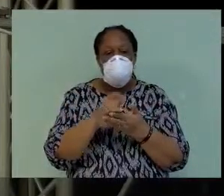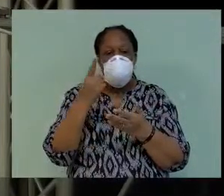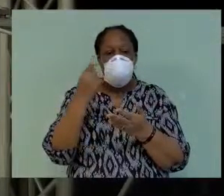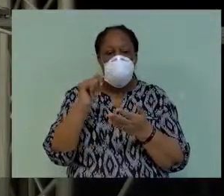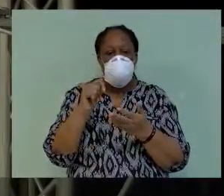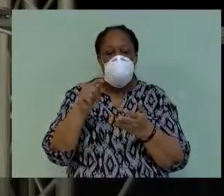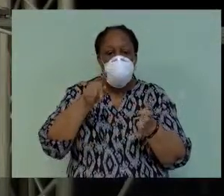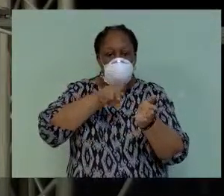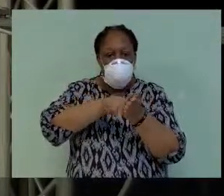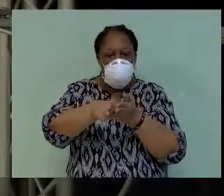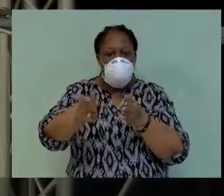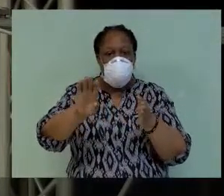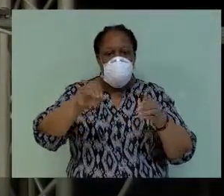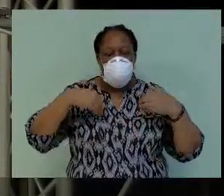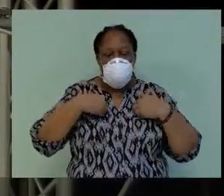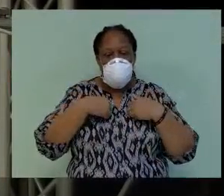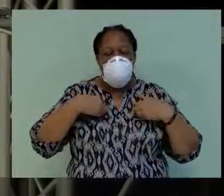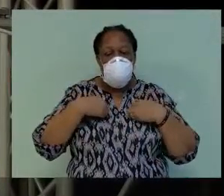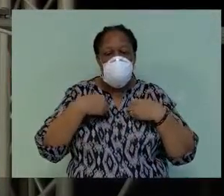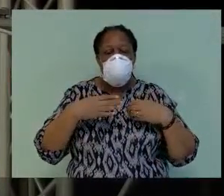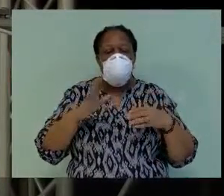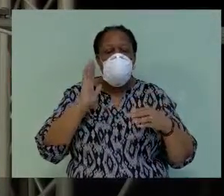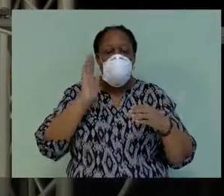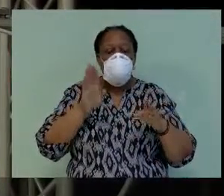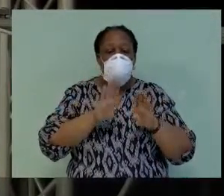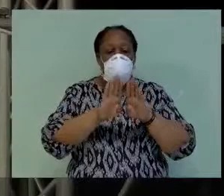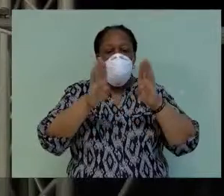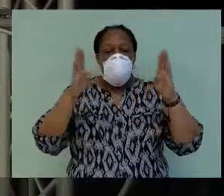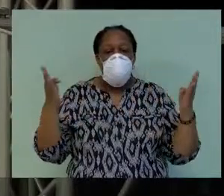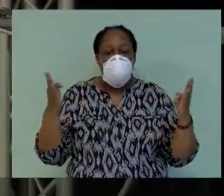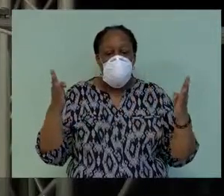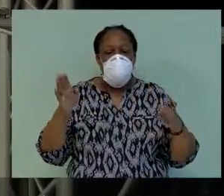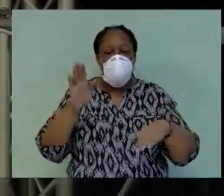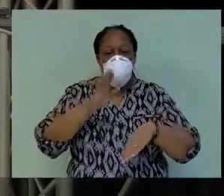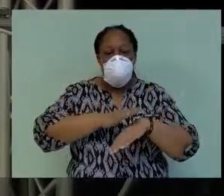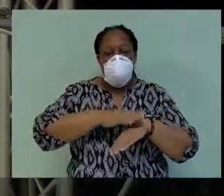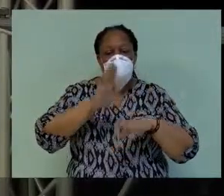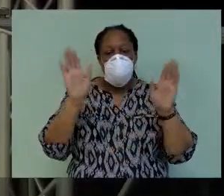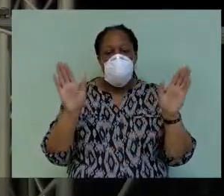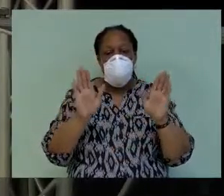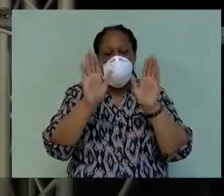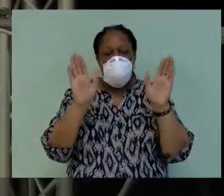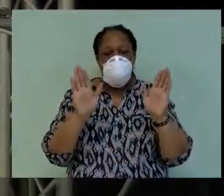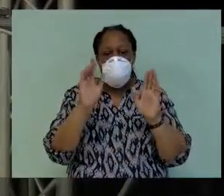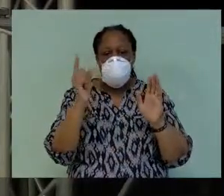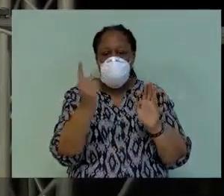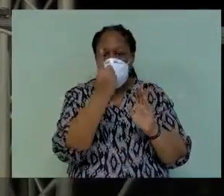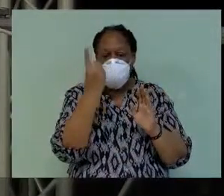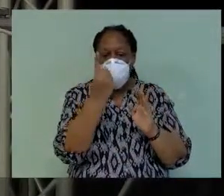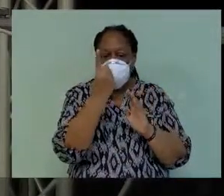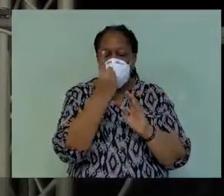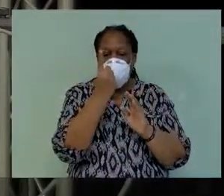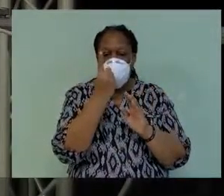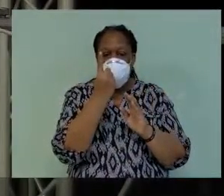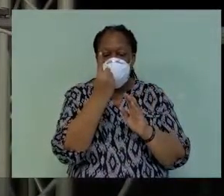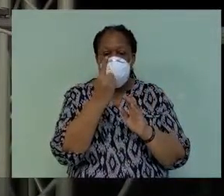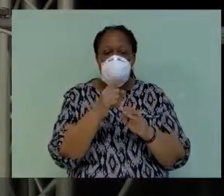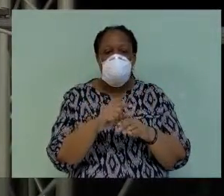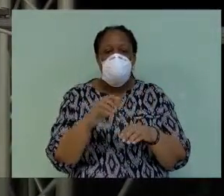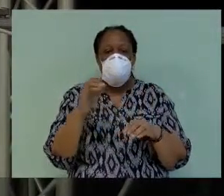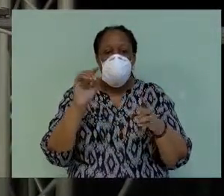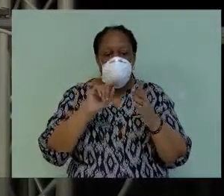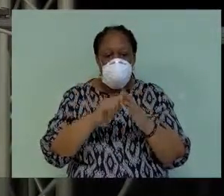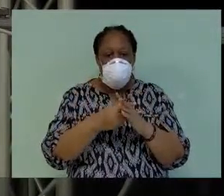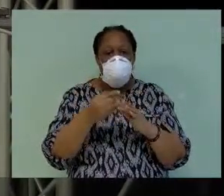abattoir will reopen to receive animals on Sundays only, starting